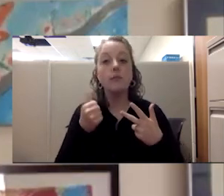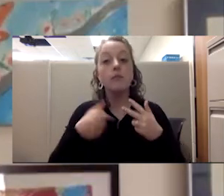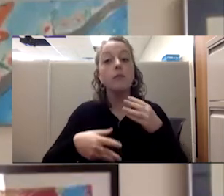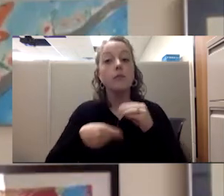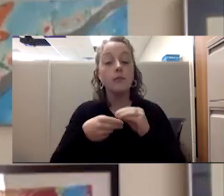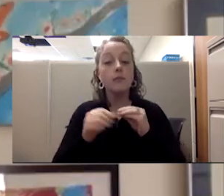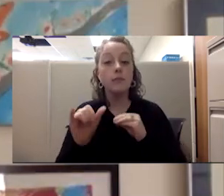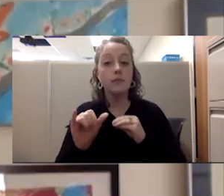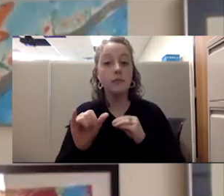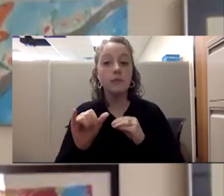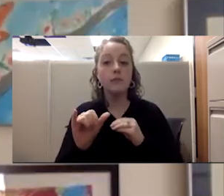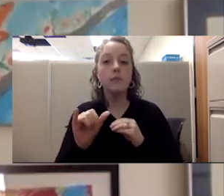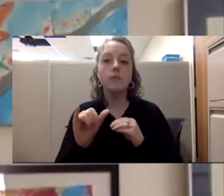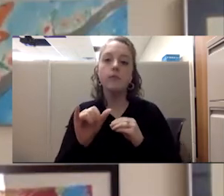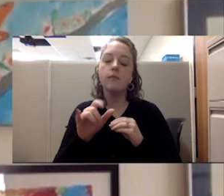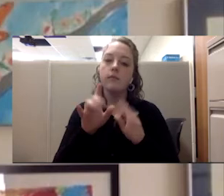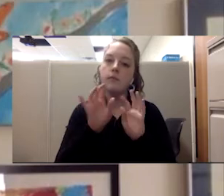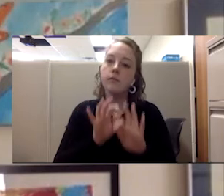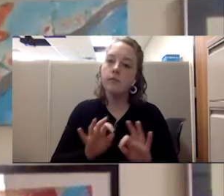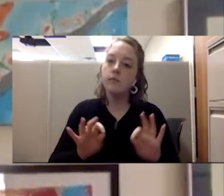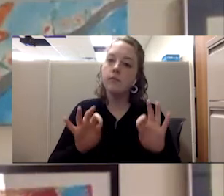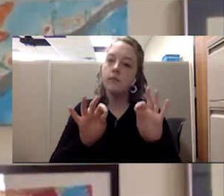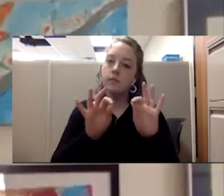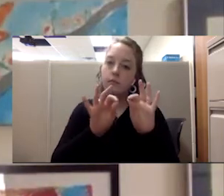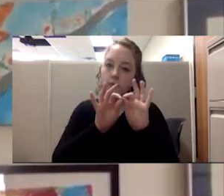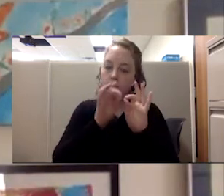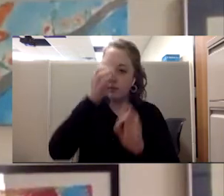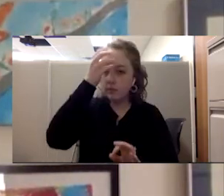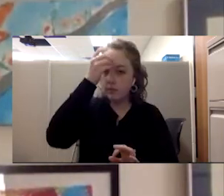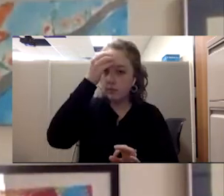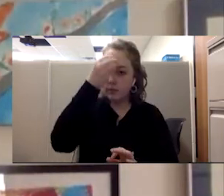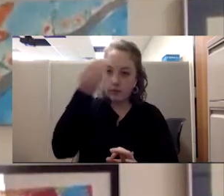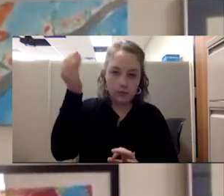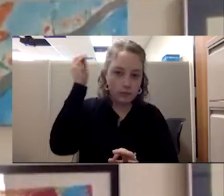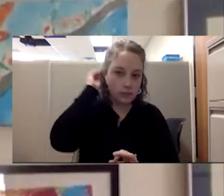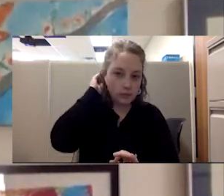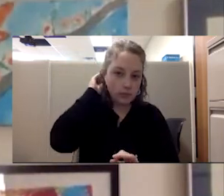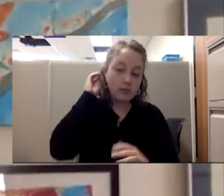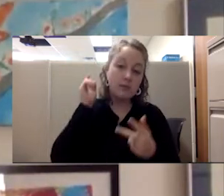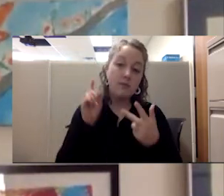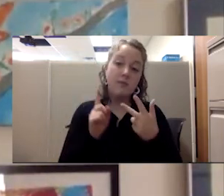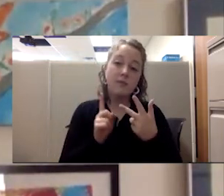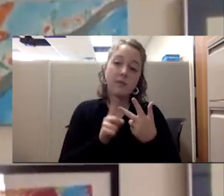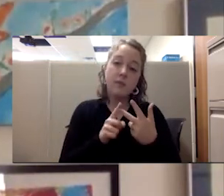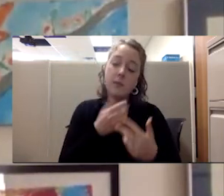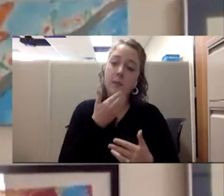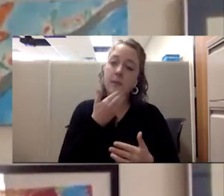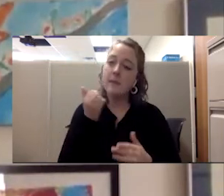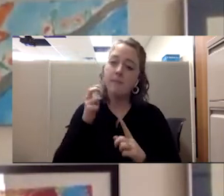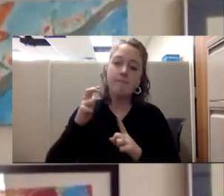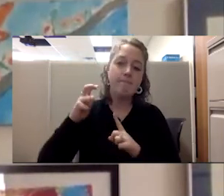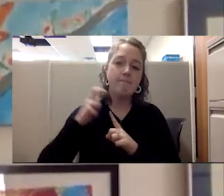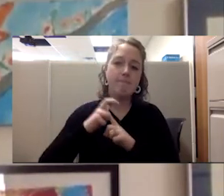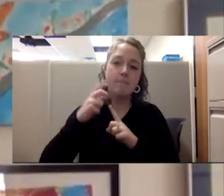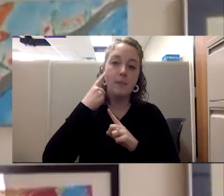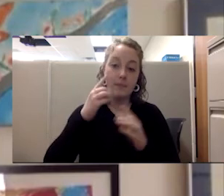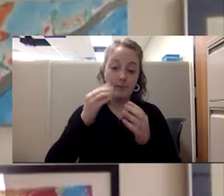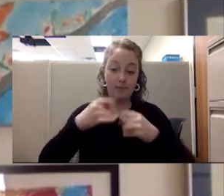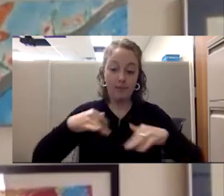is really looking to make sure that that proposal is the very best for that property.